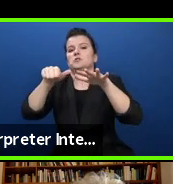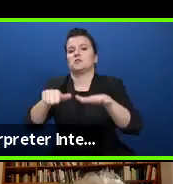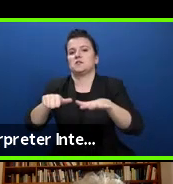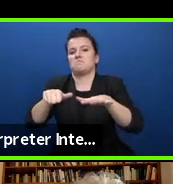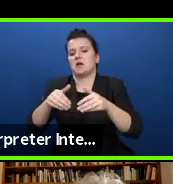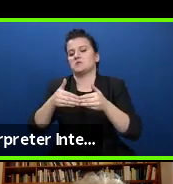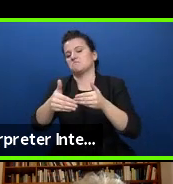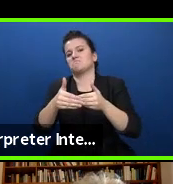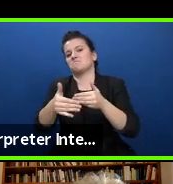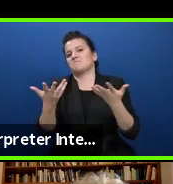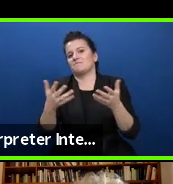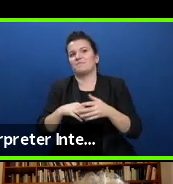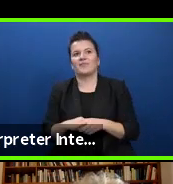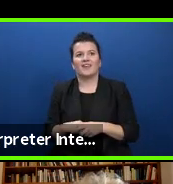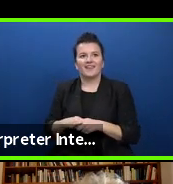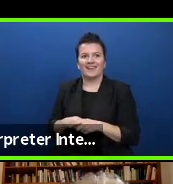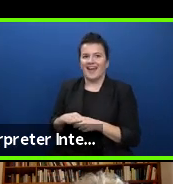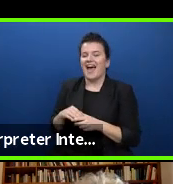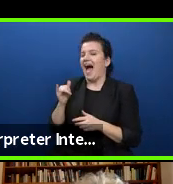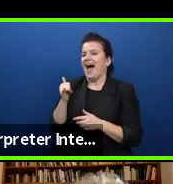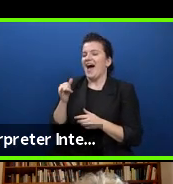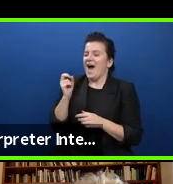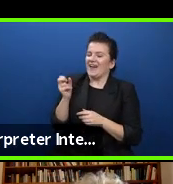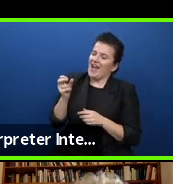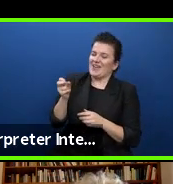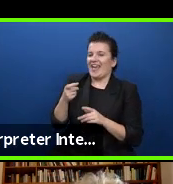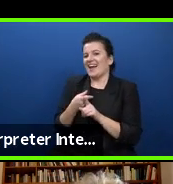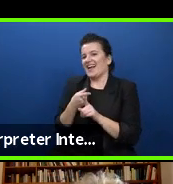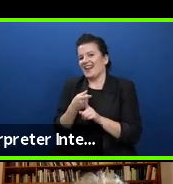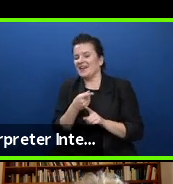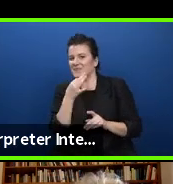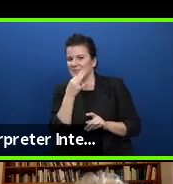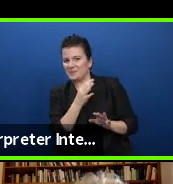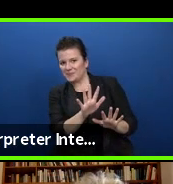the chat, and my iPod went off. Sorry for that.